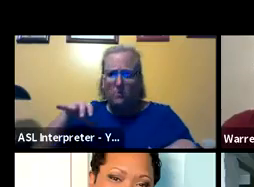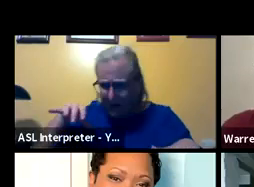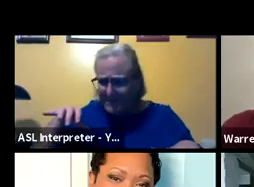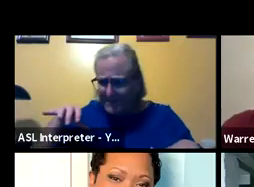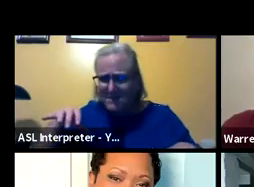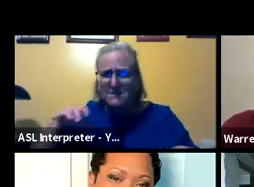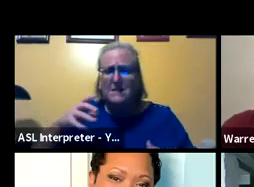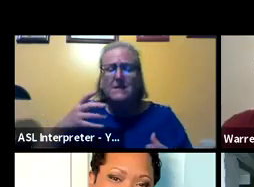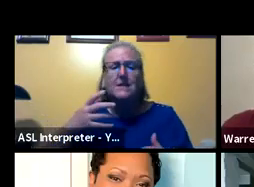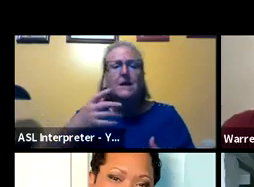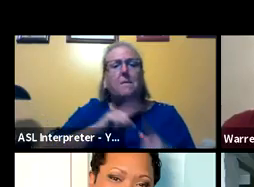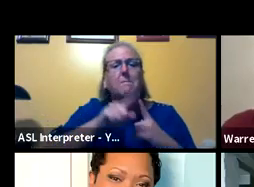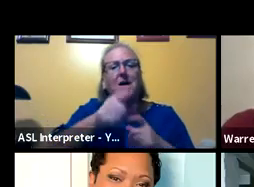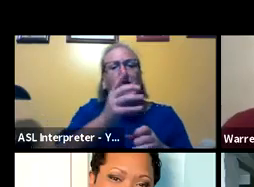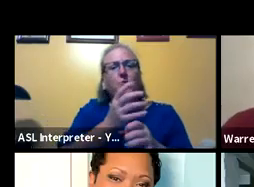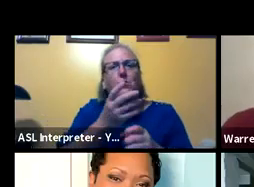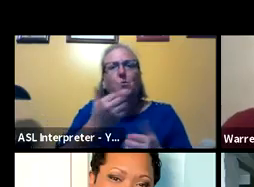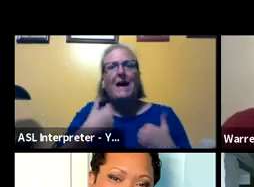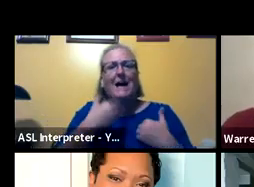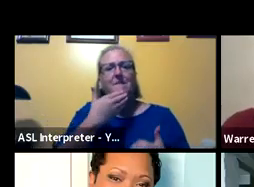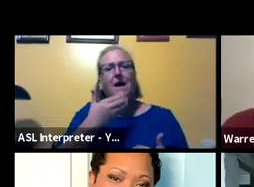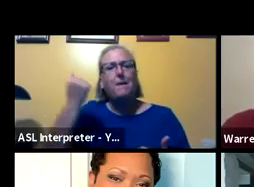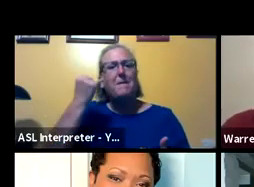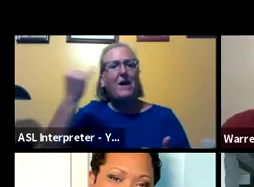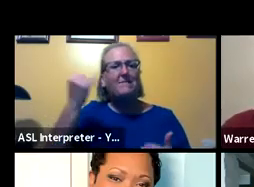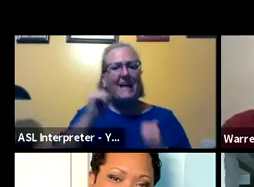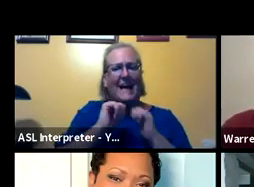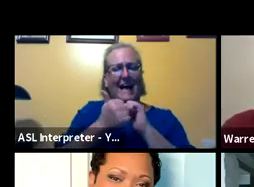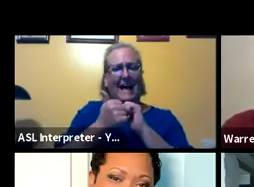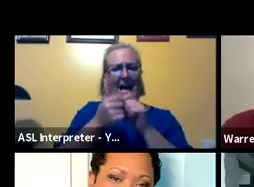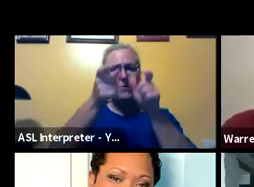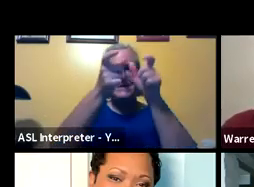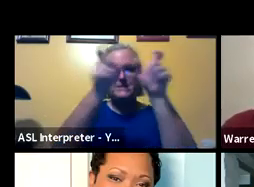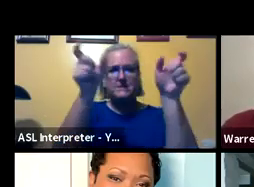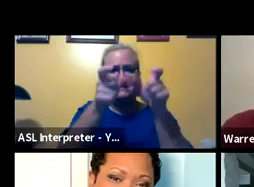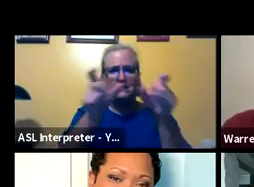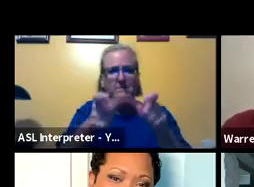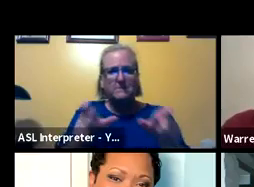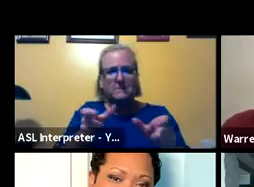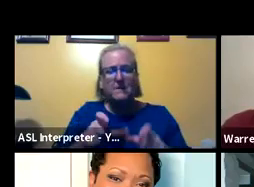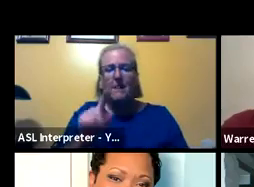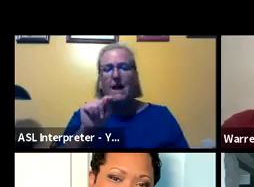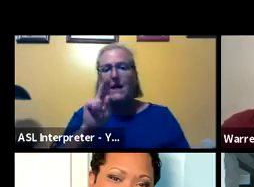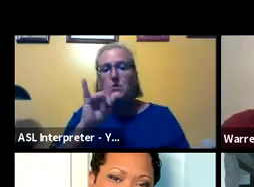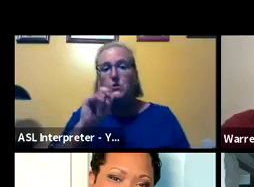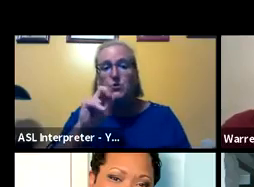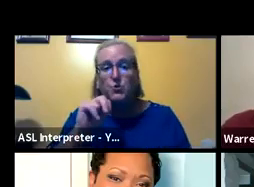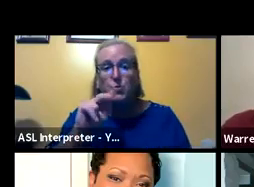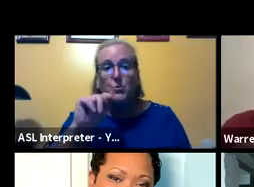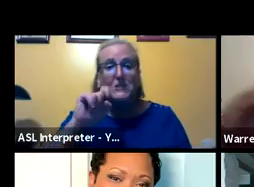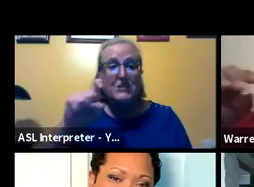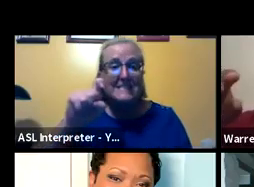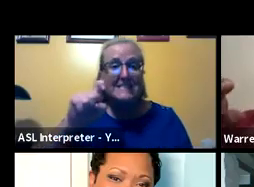get a better idea of how things are broken up, and that the importance of tuition tax and why it went up